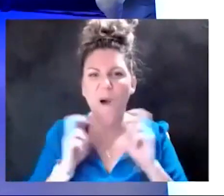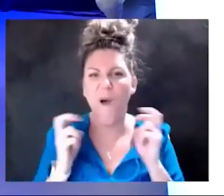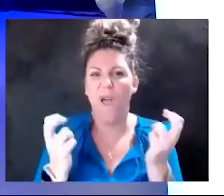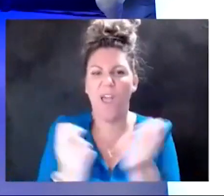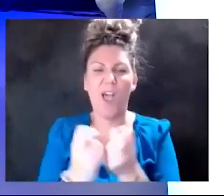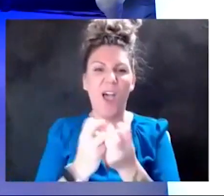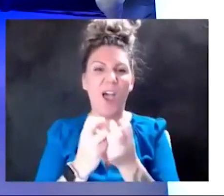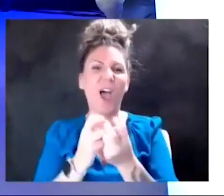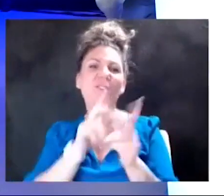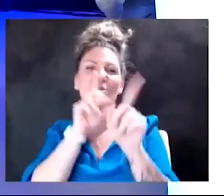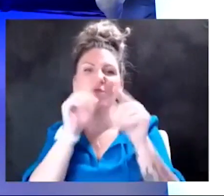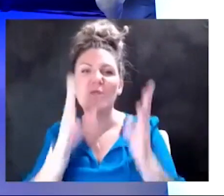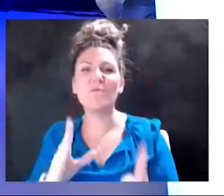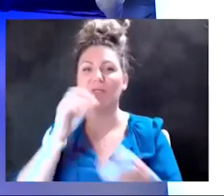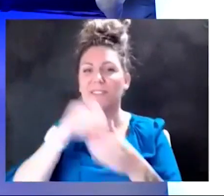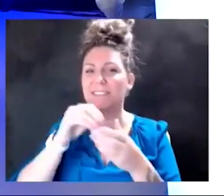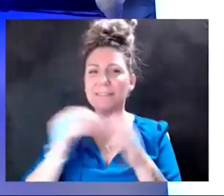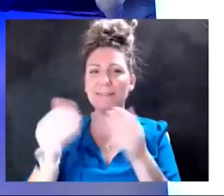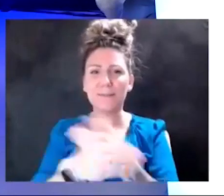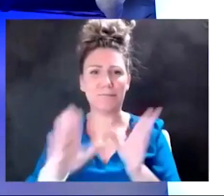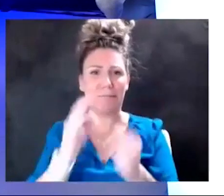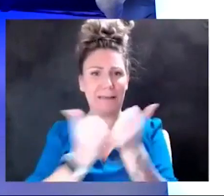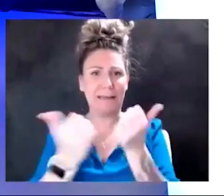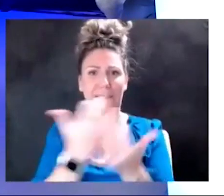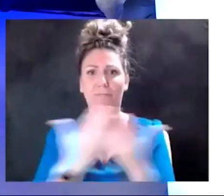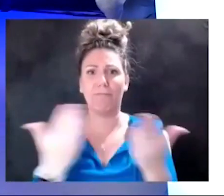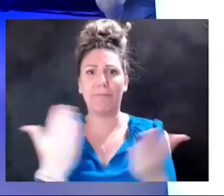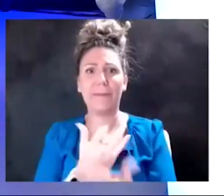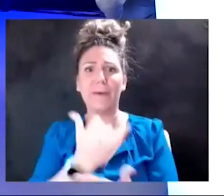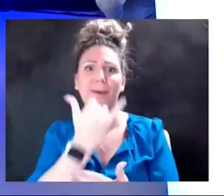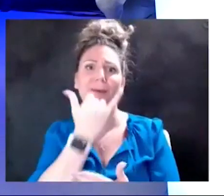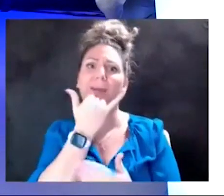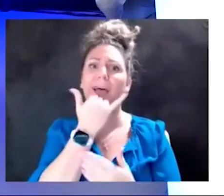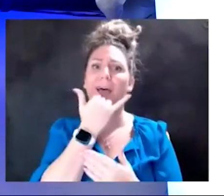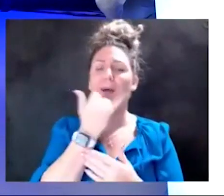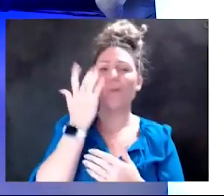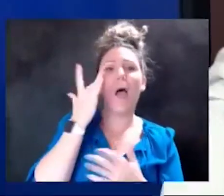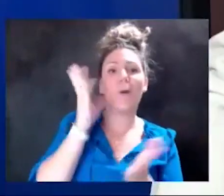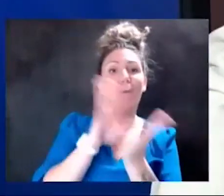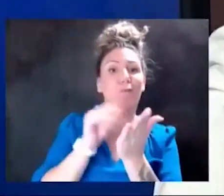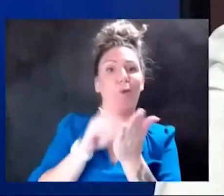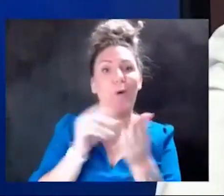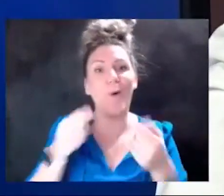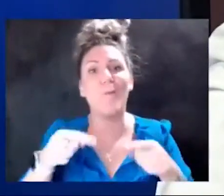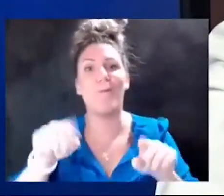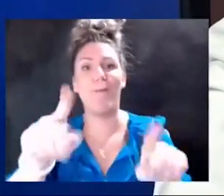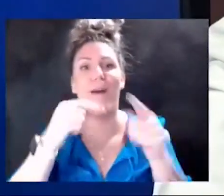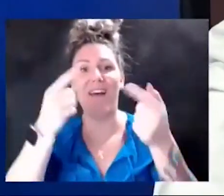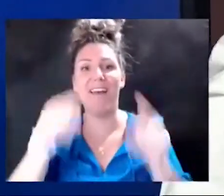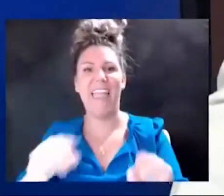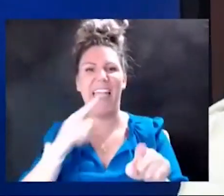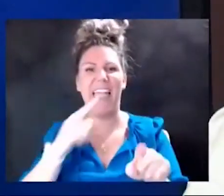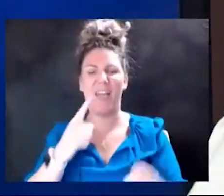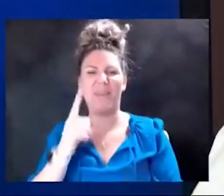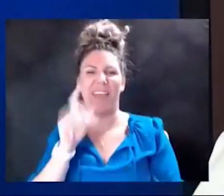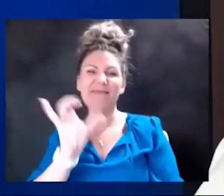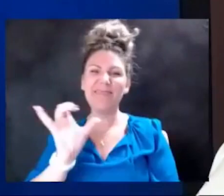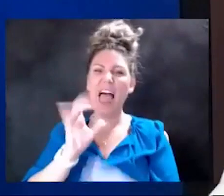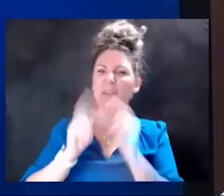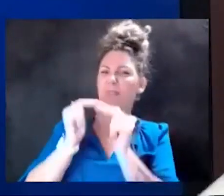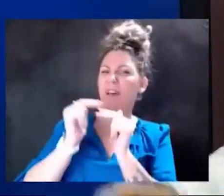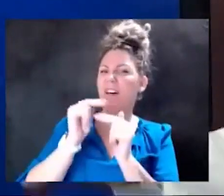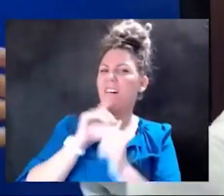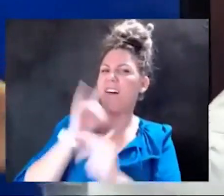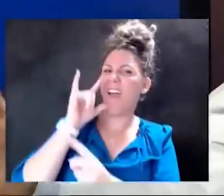did everything wrong because we were just building the airplane while we flew it. We knew that airplane, it kind of sputtered. Maybe some days it could get